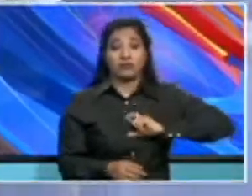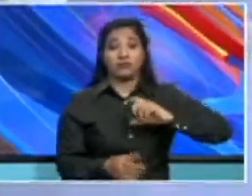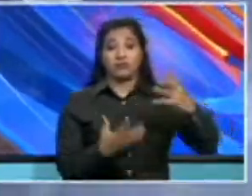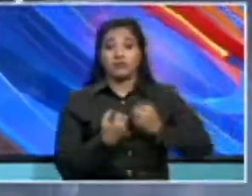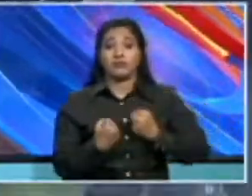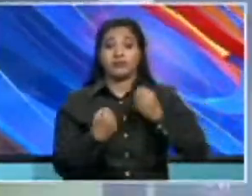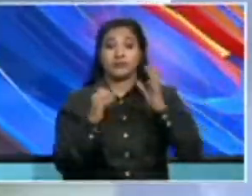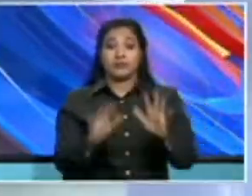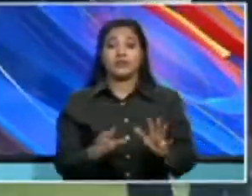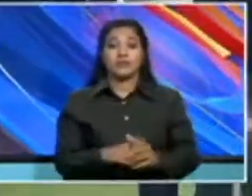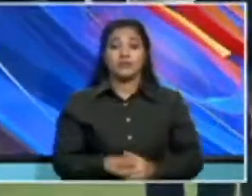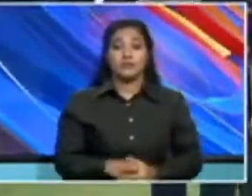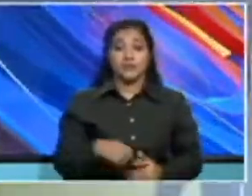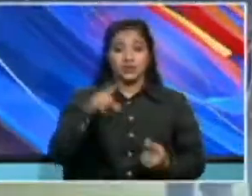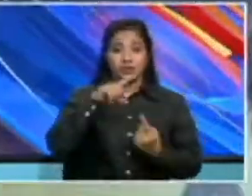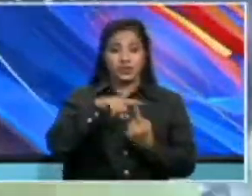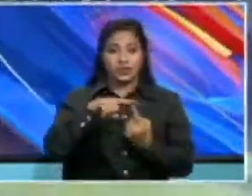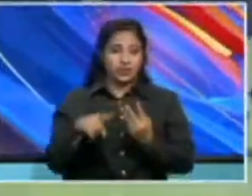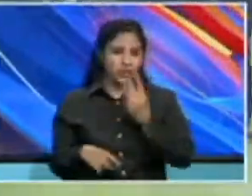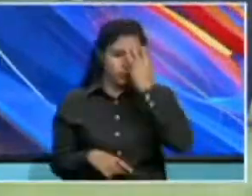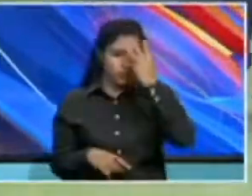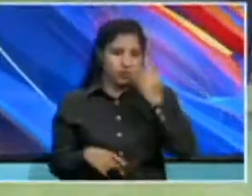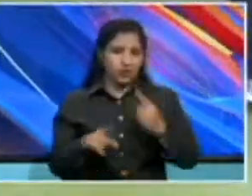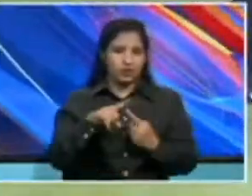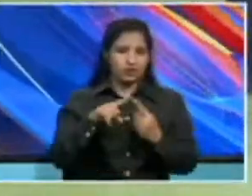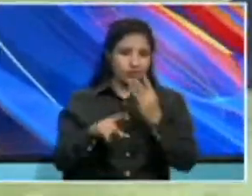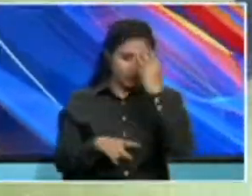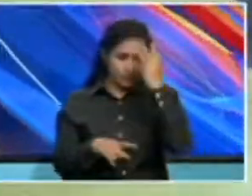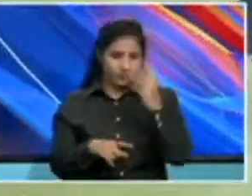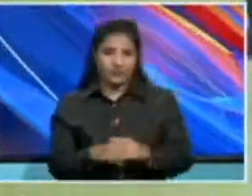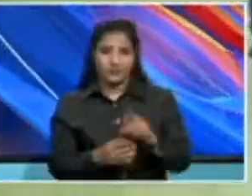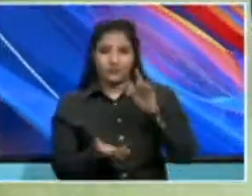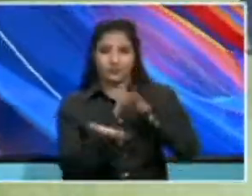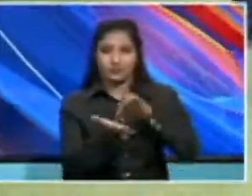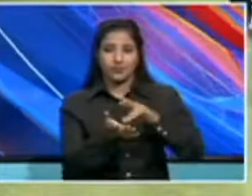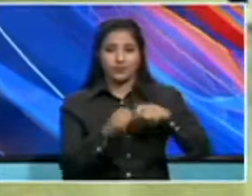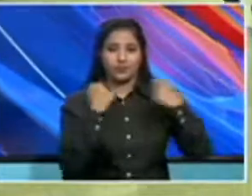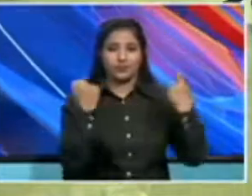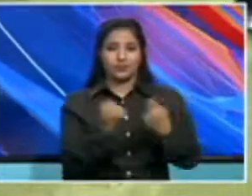And they've been doing pretty well. Tripura in there.